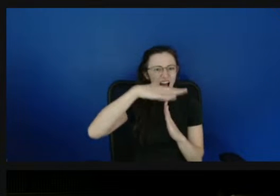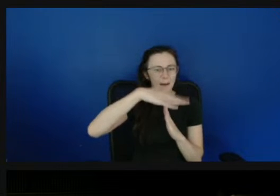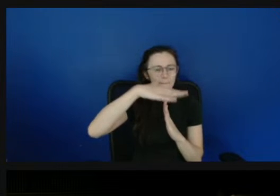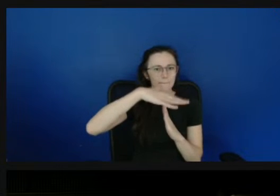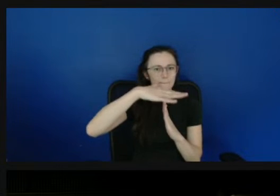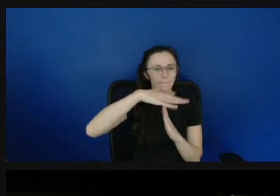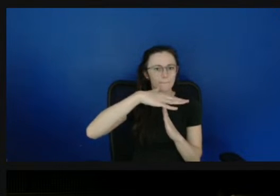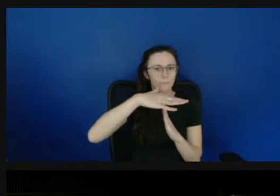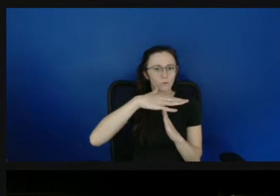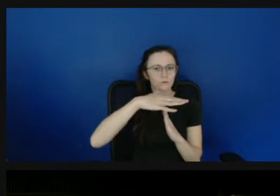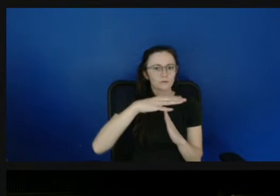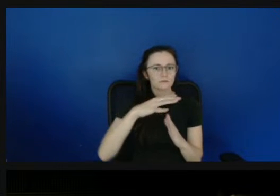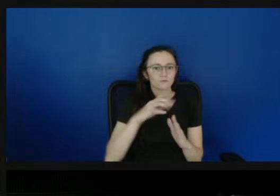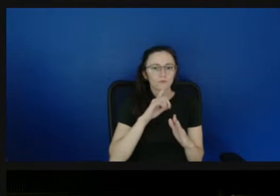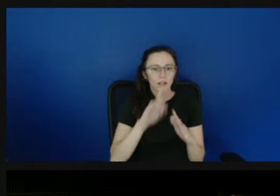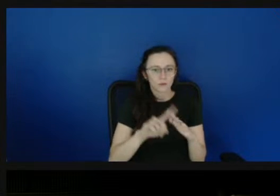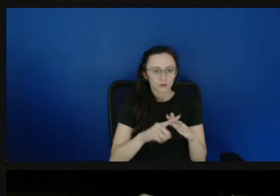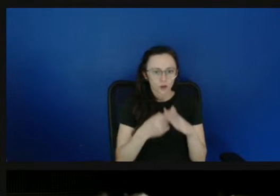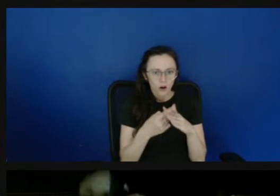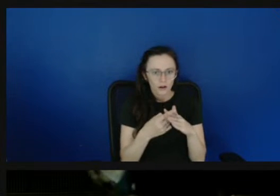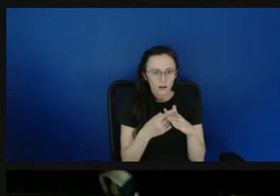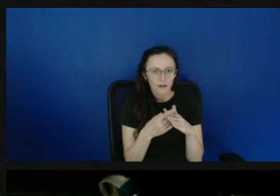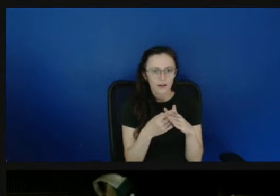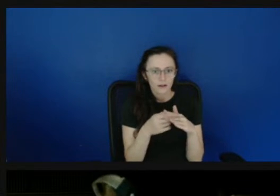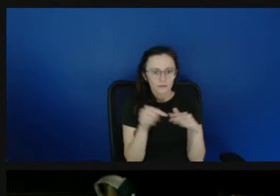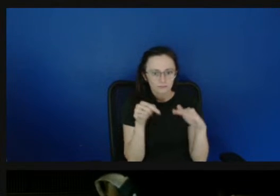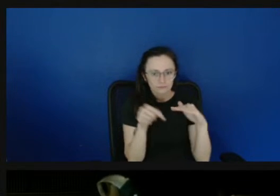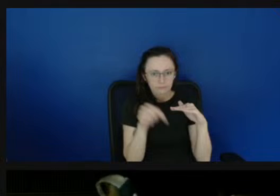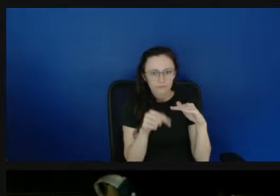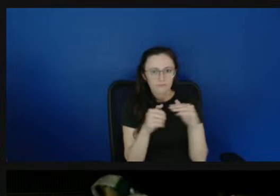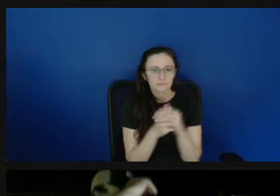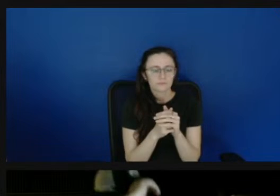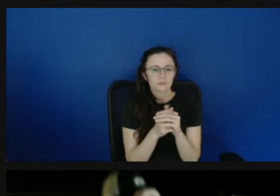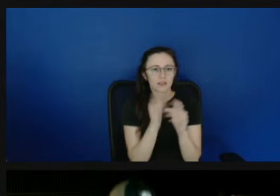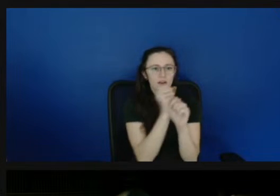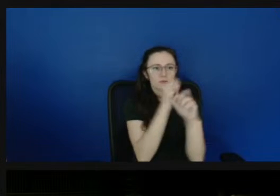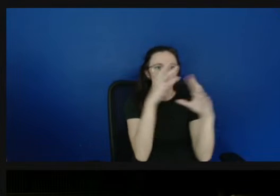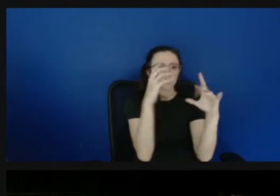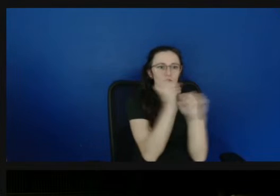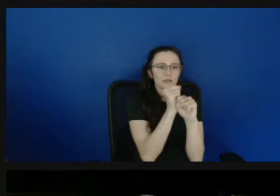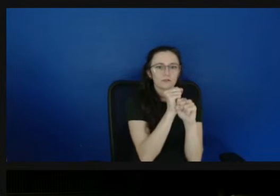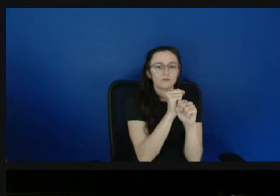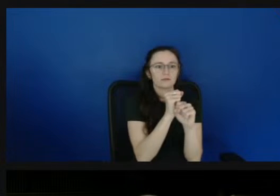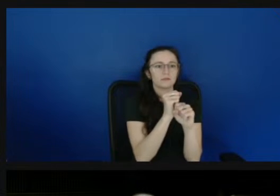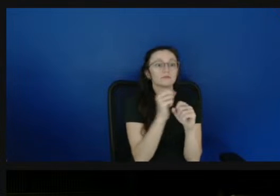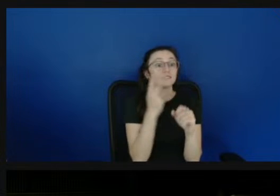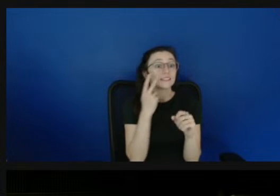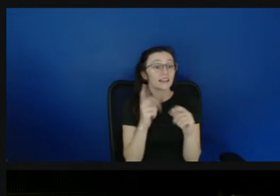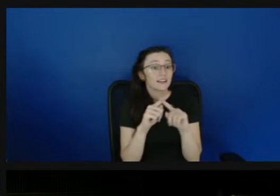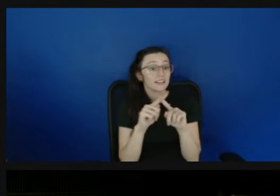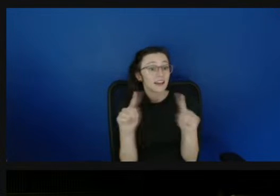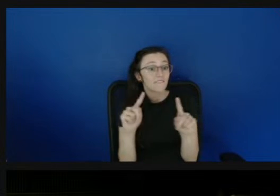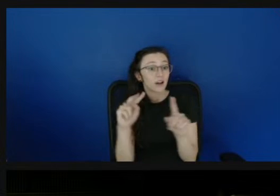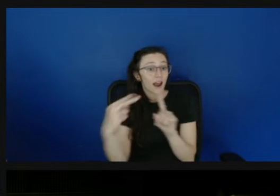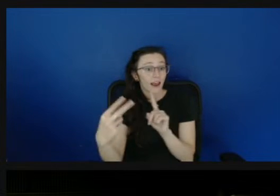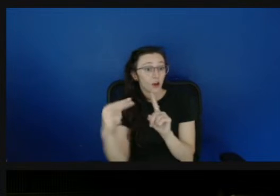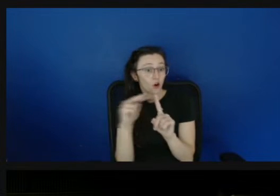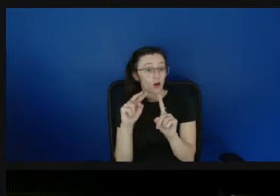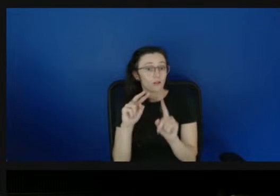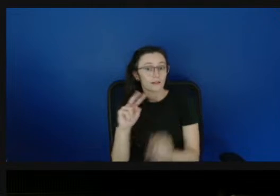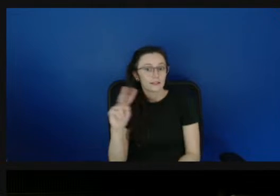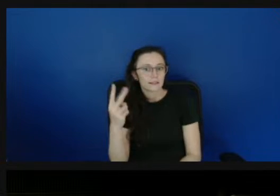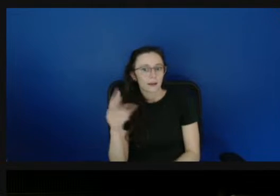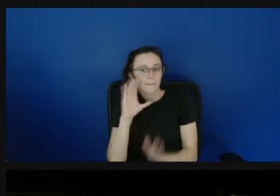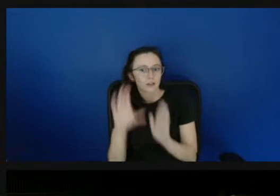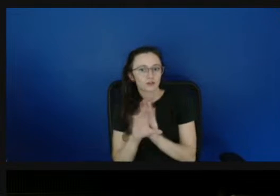eruption actually initiates this particular explosive phase. And then this one, you can see a different angle on how much material has gotten up and blown over